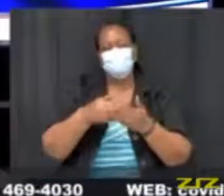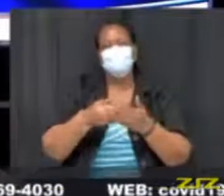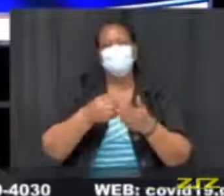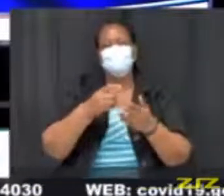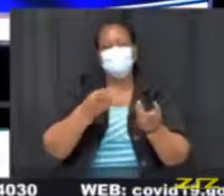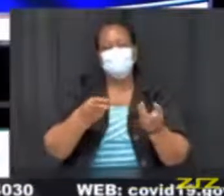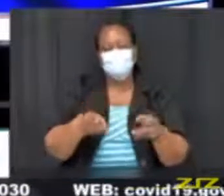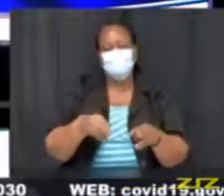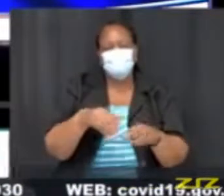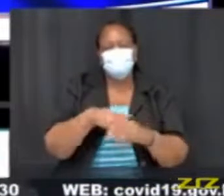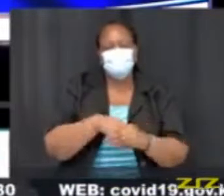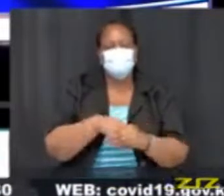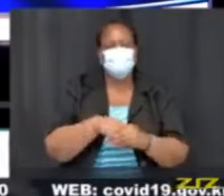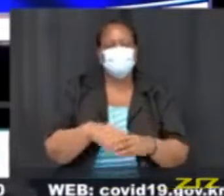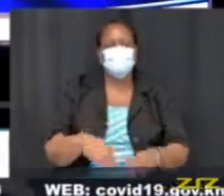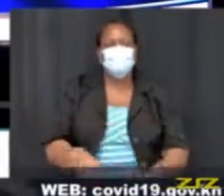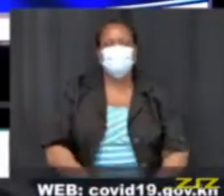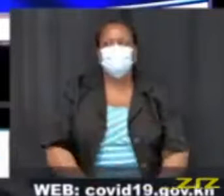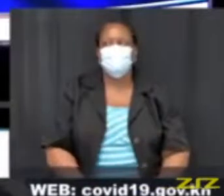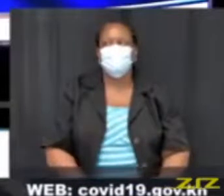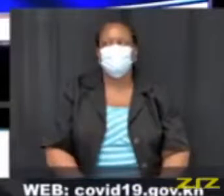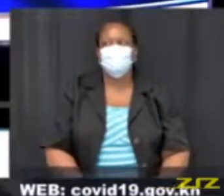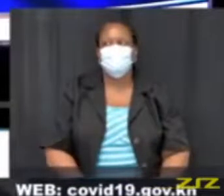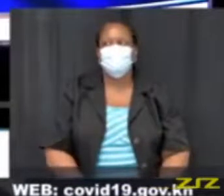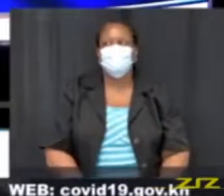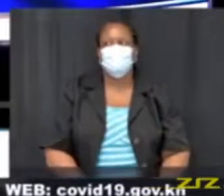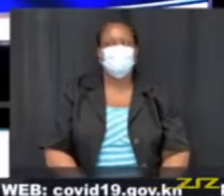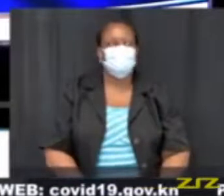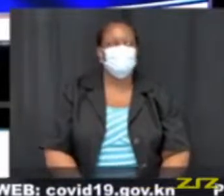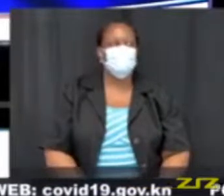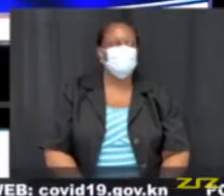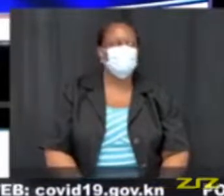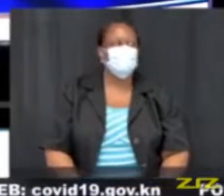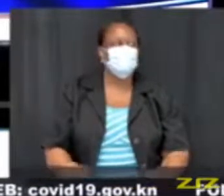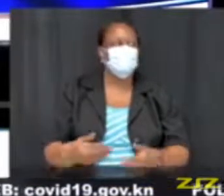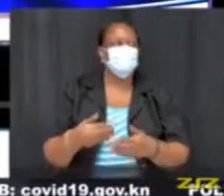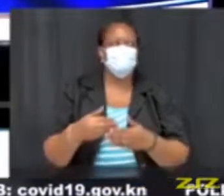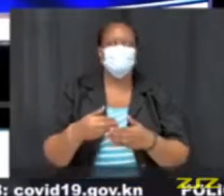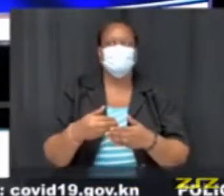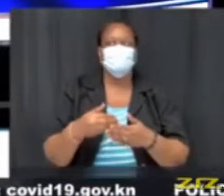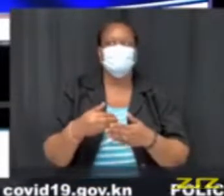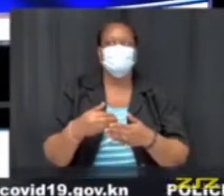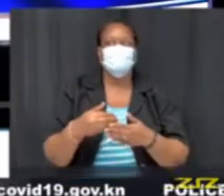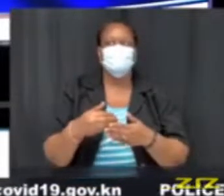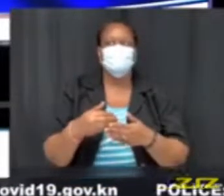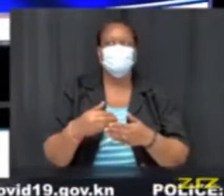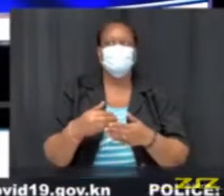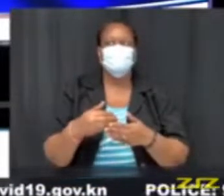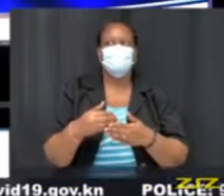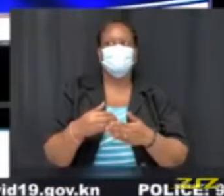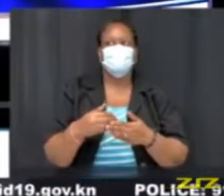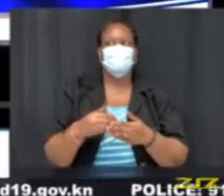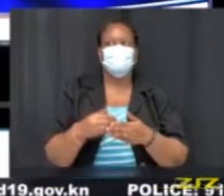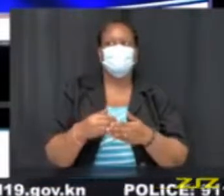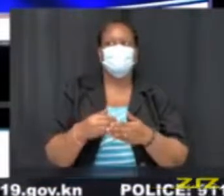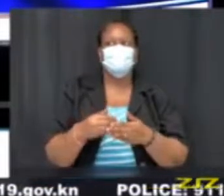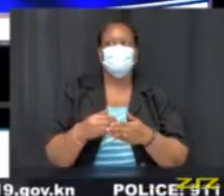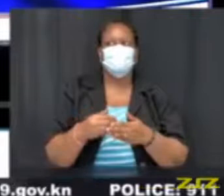I introduce Mr. Abdias Samuel, who is the chair of the